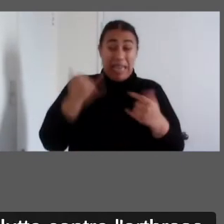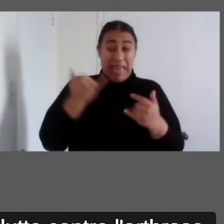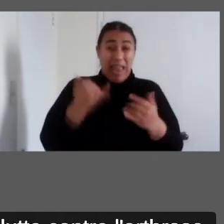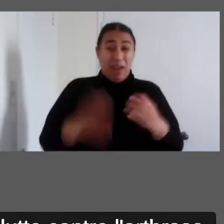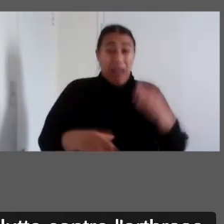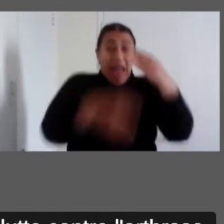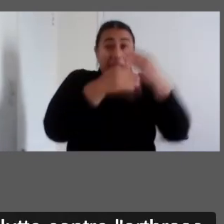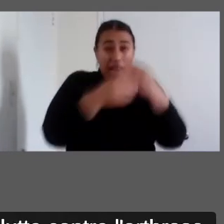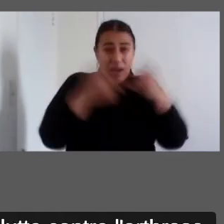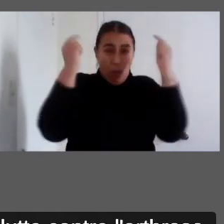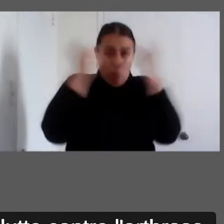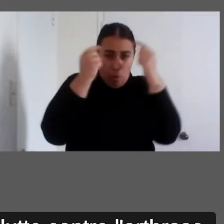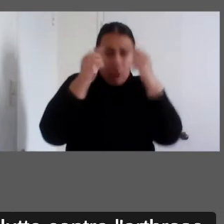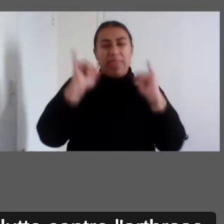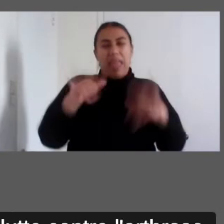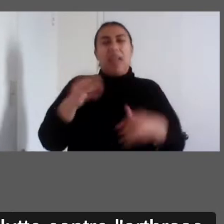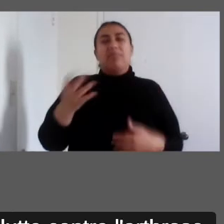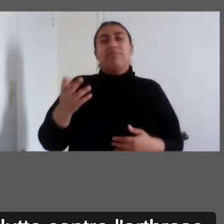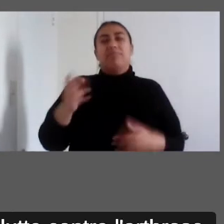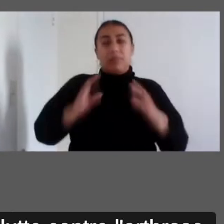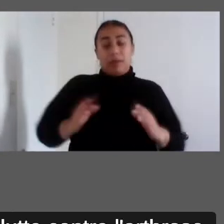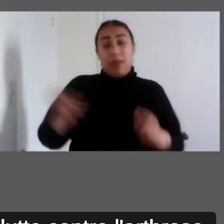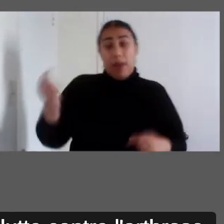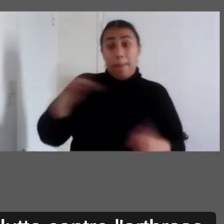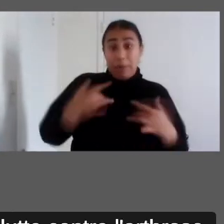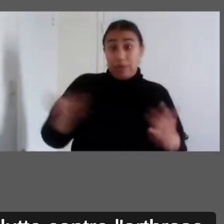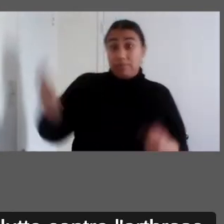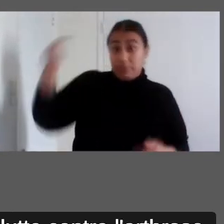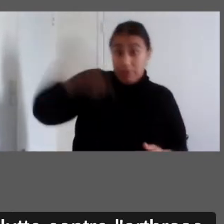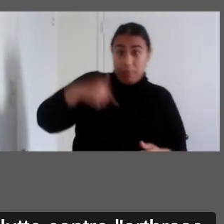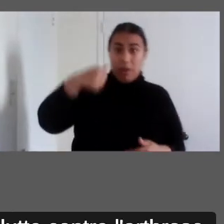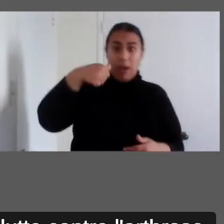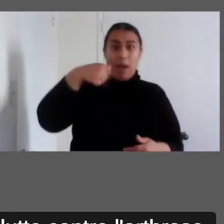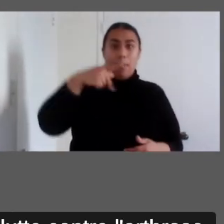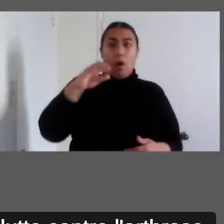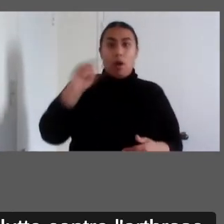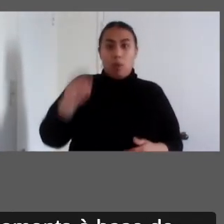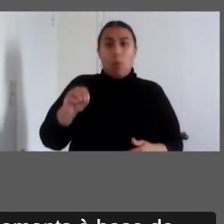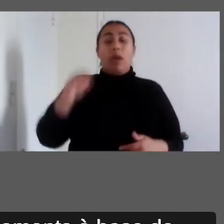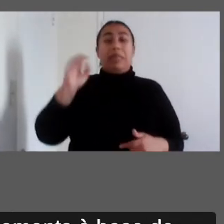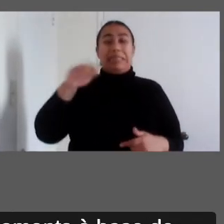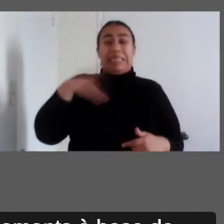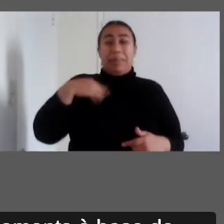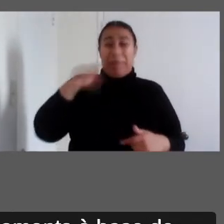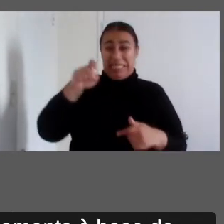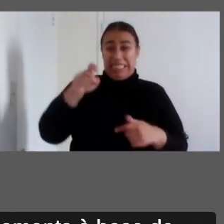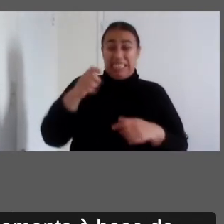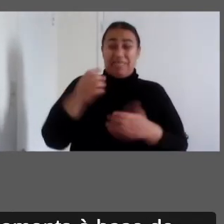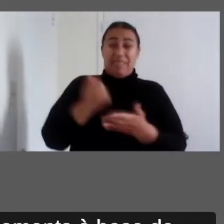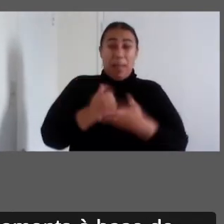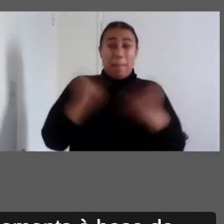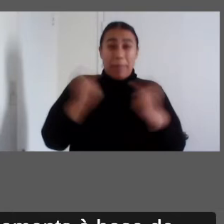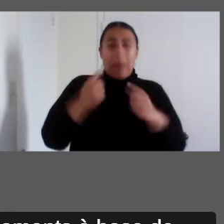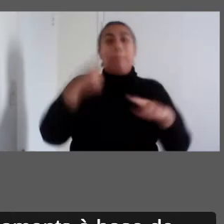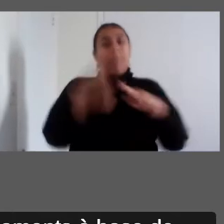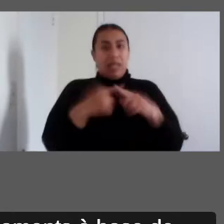insomnia. Or I've been struggling with fibromyalgia for many years, and I'd like to use cannabis-based medication. Or I've been in a battle with osteoarthritis